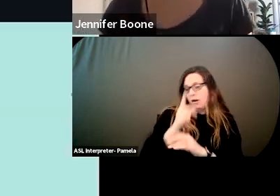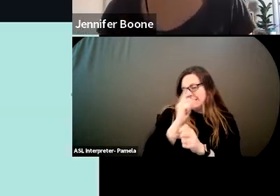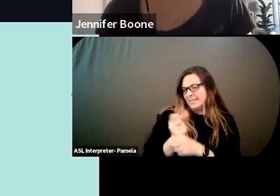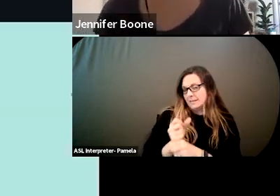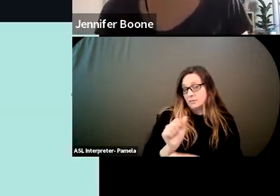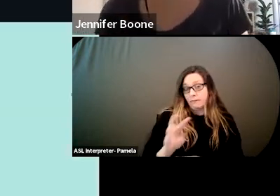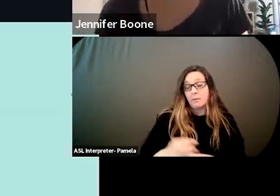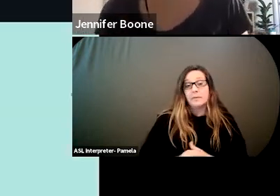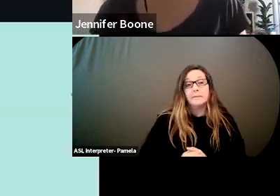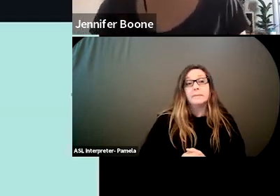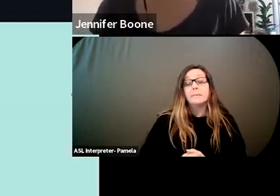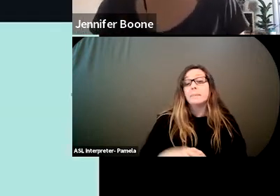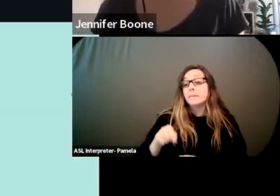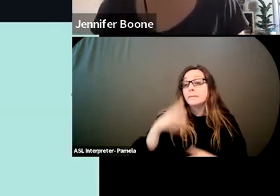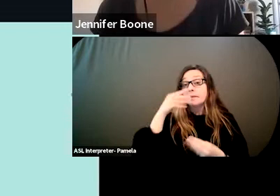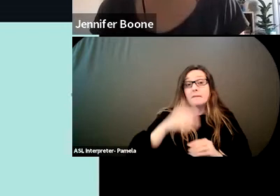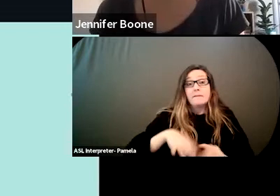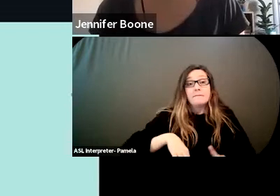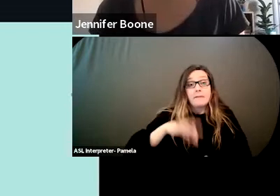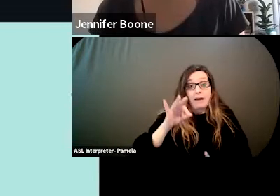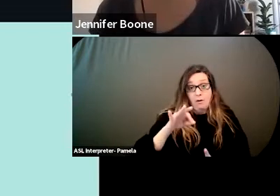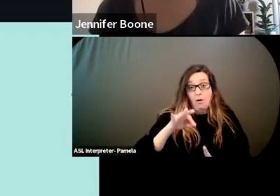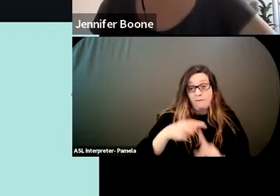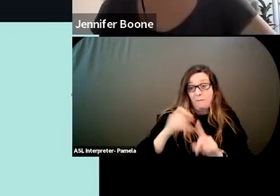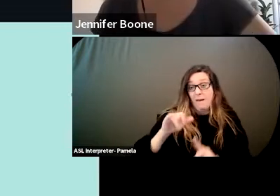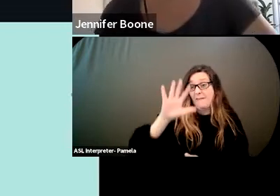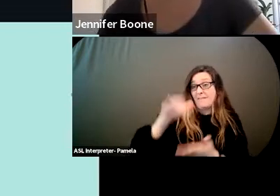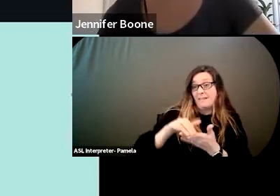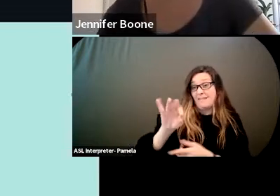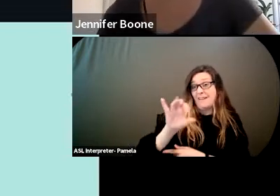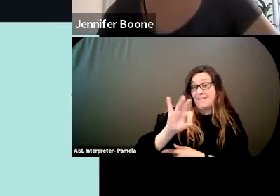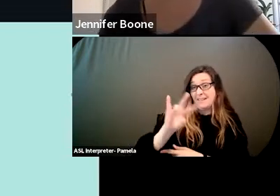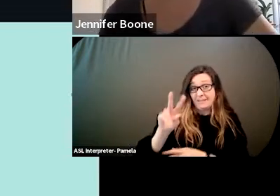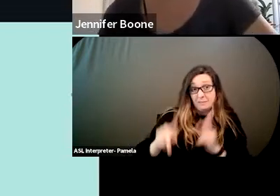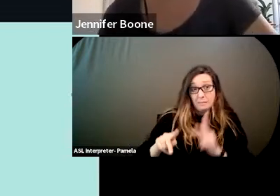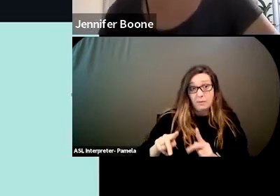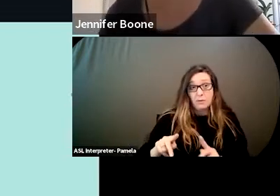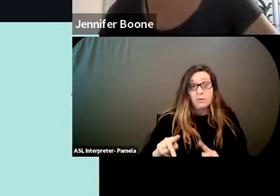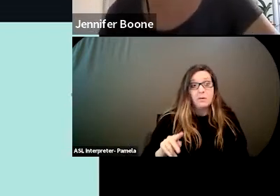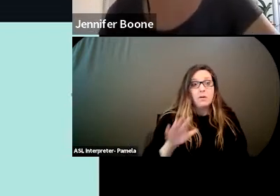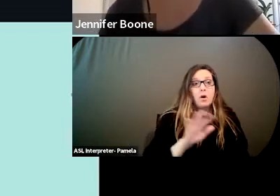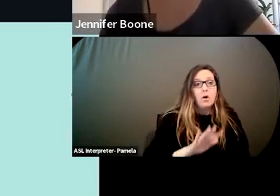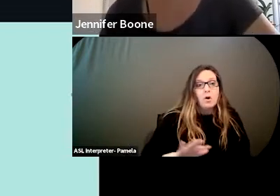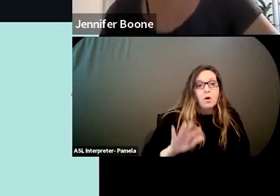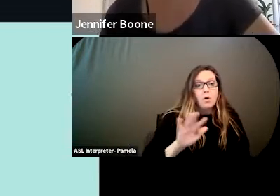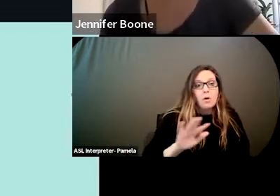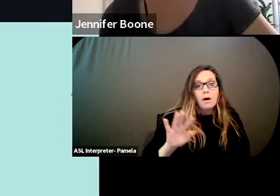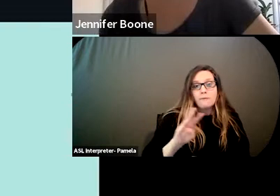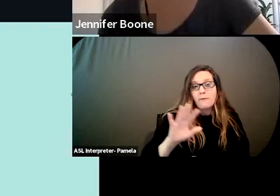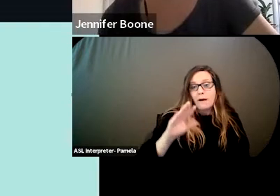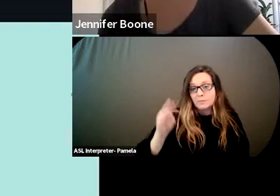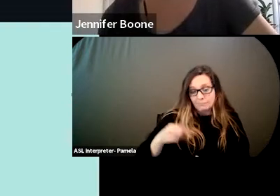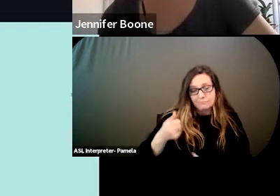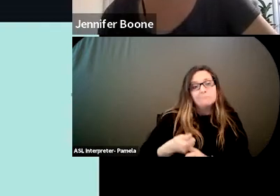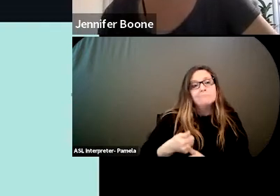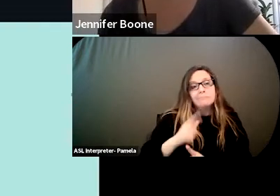found was that out of people who responded to these questions, around 44% had experienced emotional violence